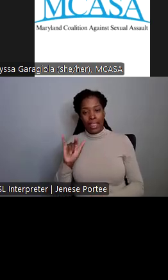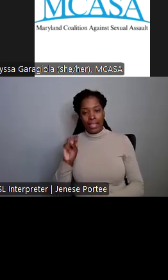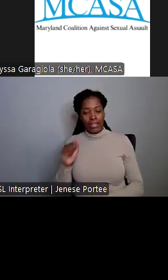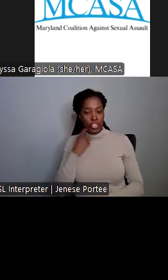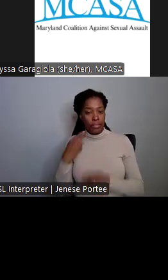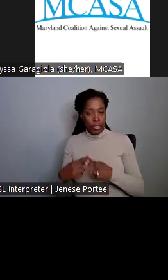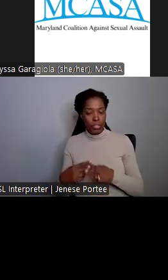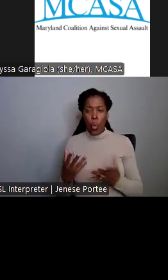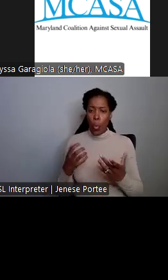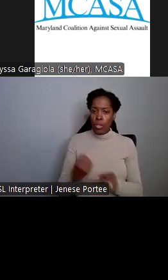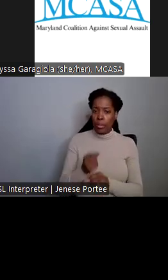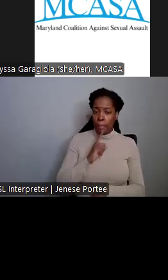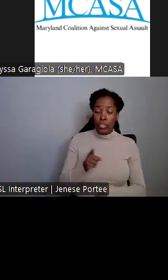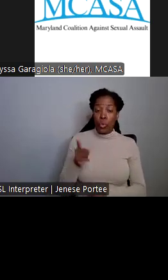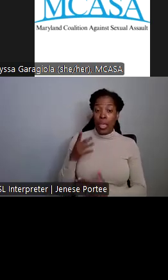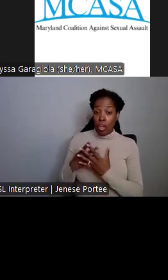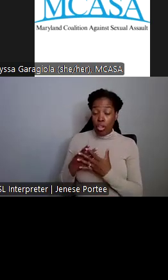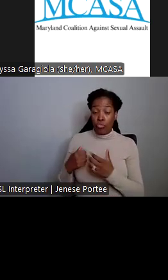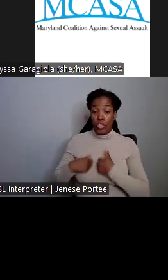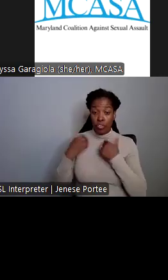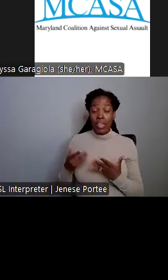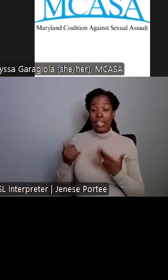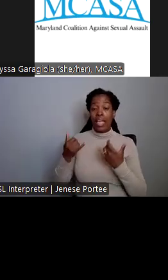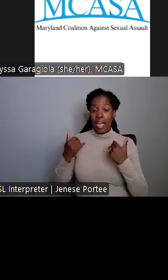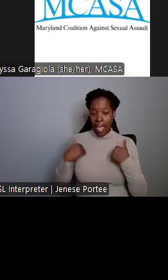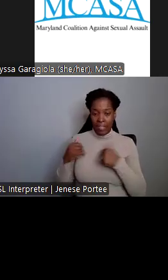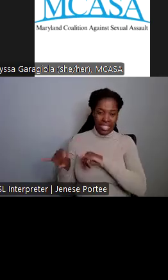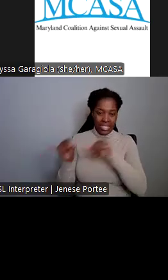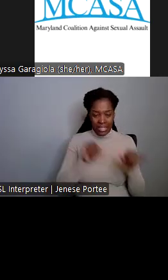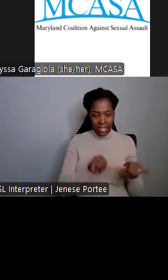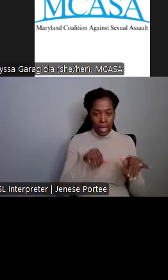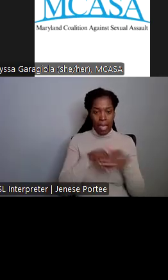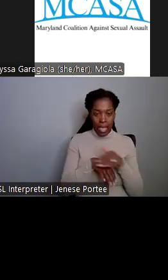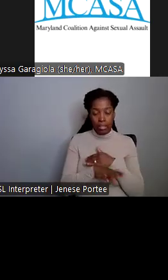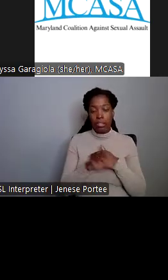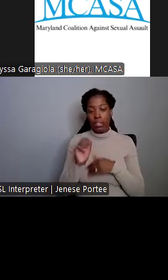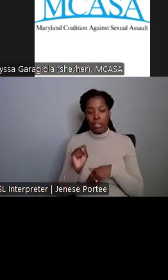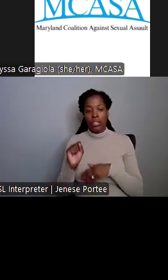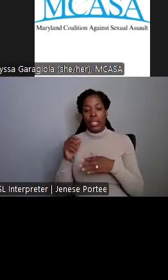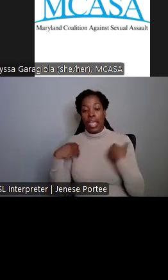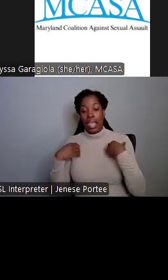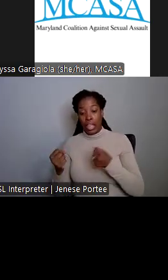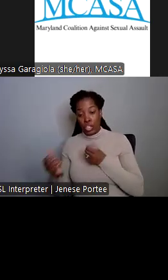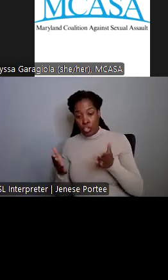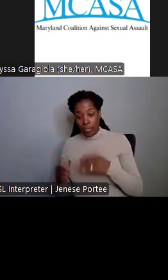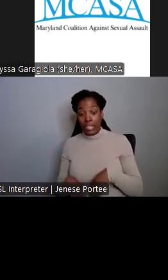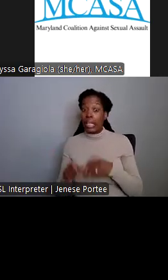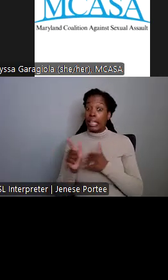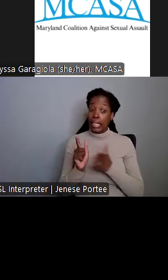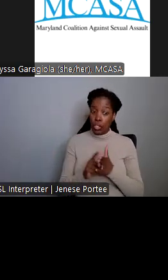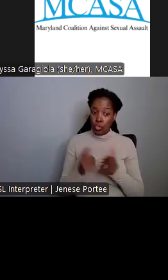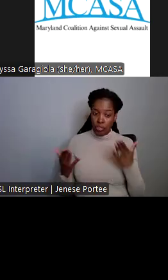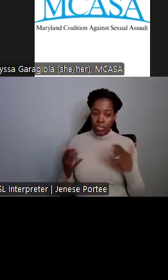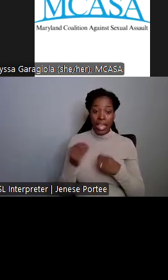access to healing services, legal services, and reporting services is really important to MCASA. So please reach out to us if we